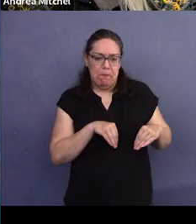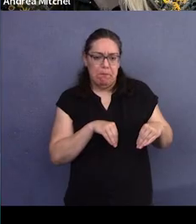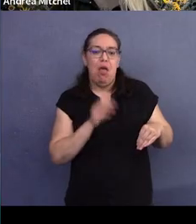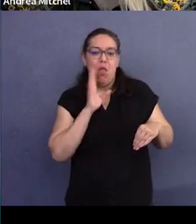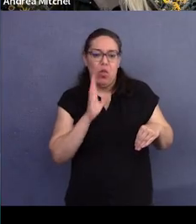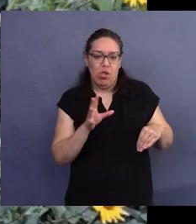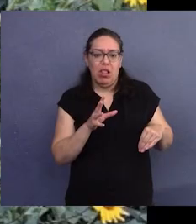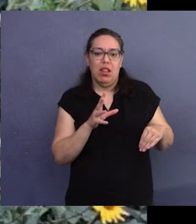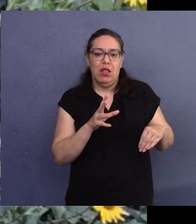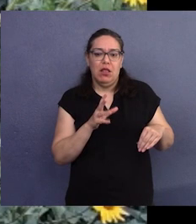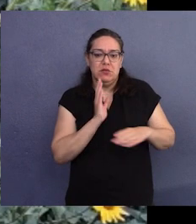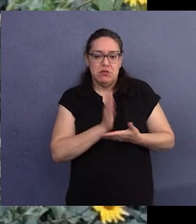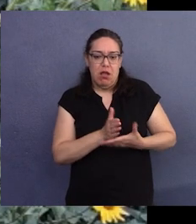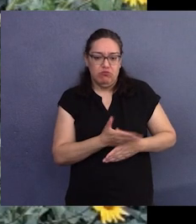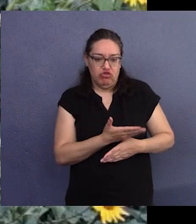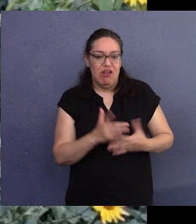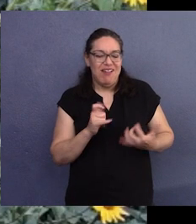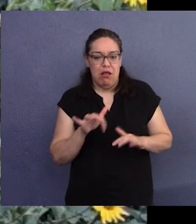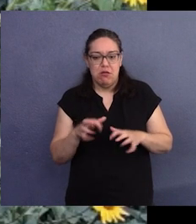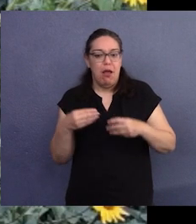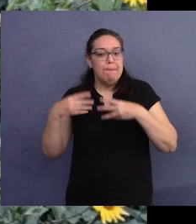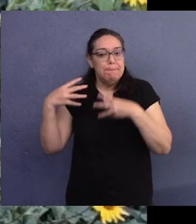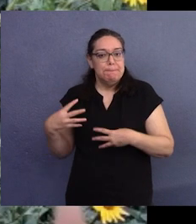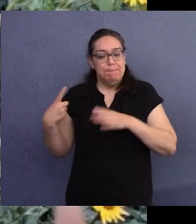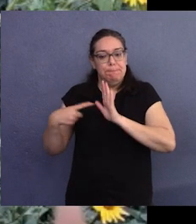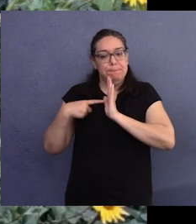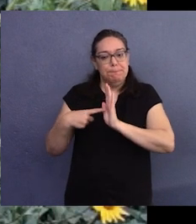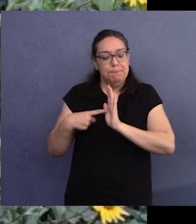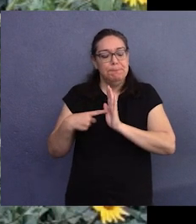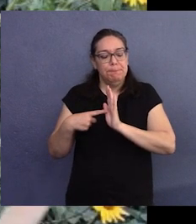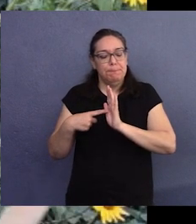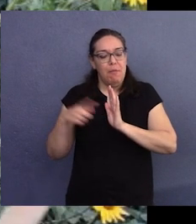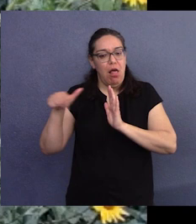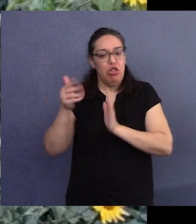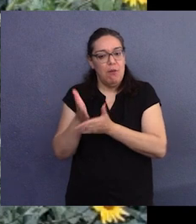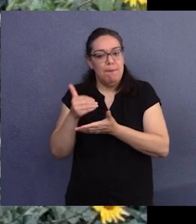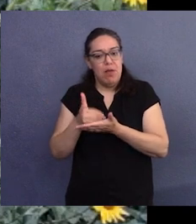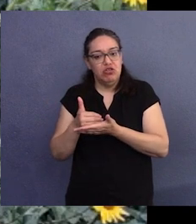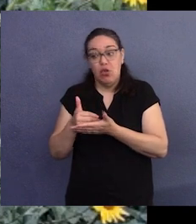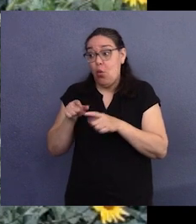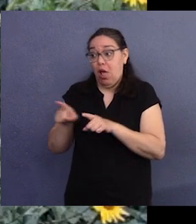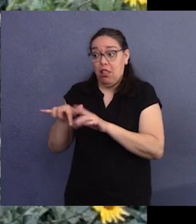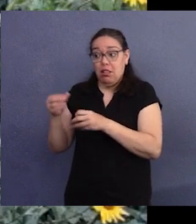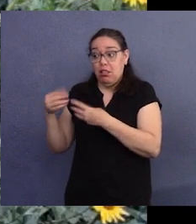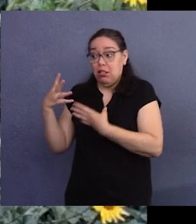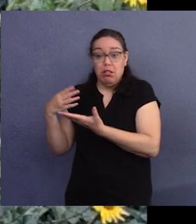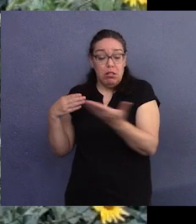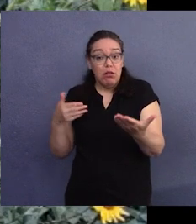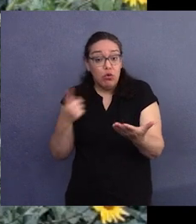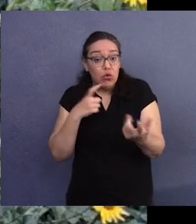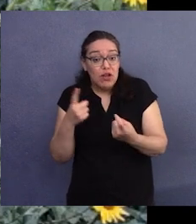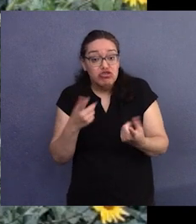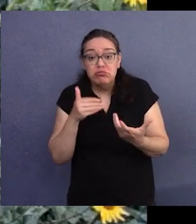and I'm going to stop sharing and pull up. And while I'm pulling up screen, does anybody have any questions? You could unmute yourself and